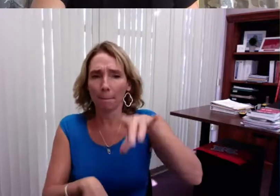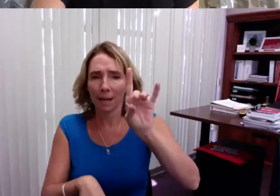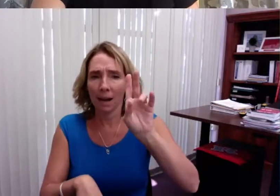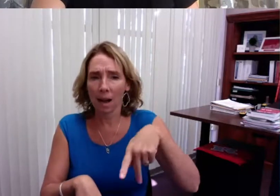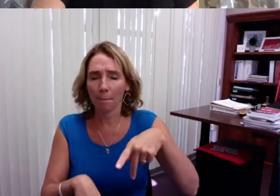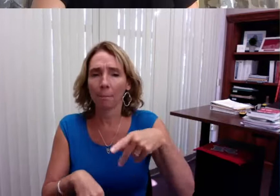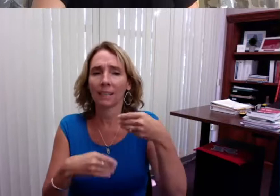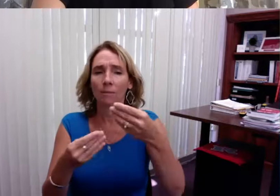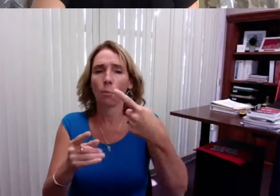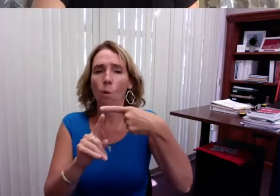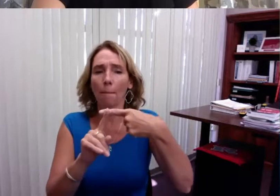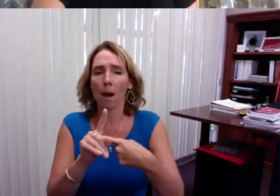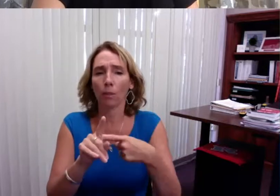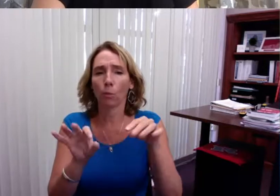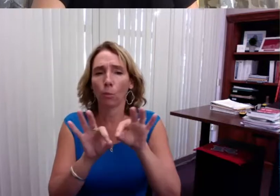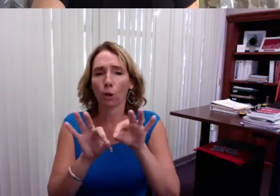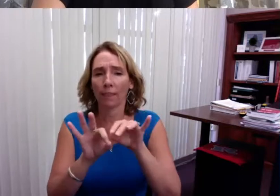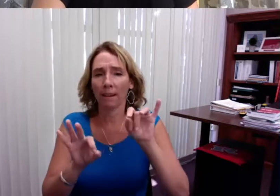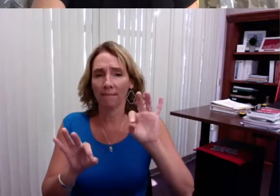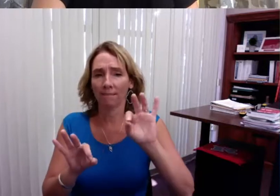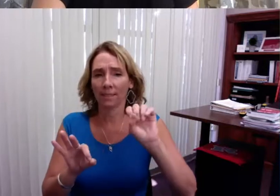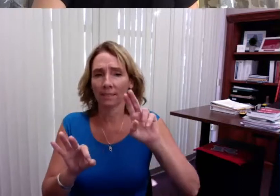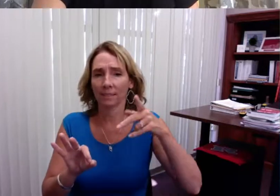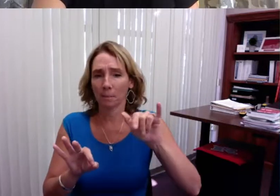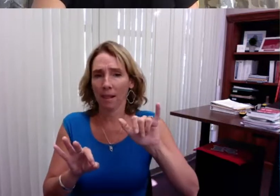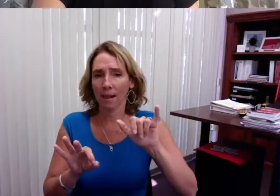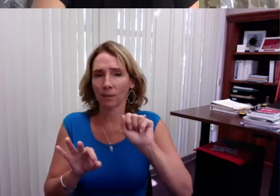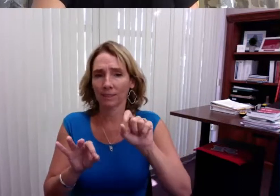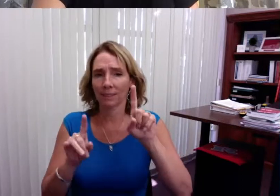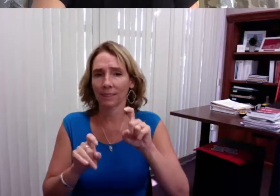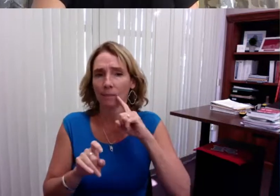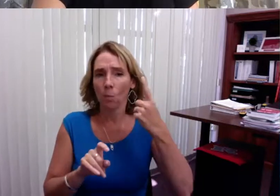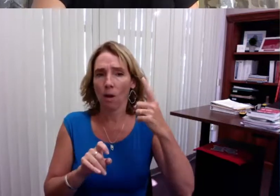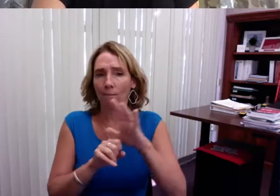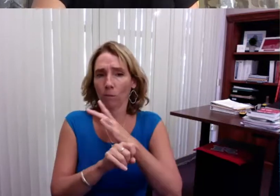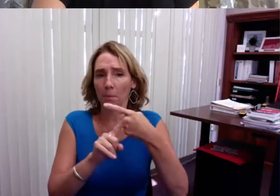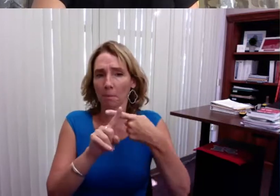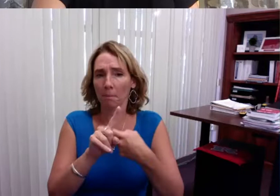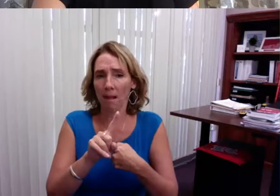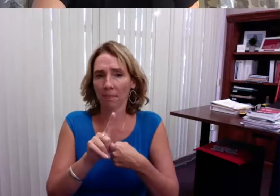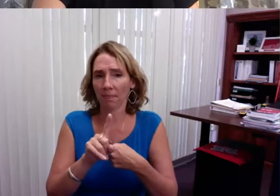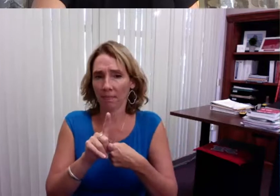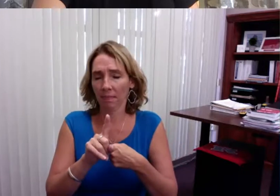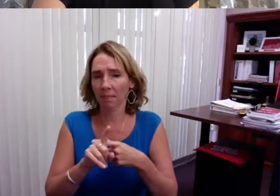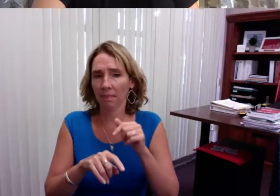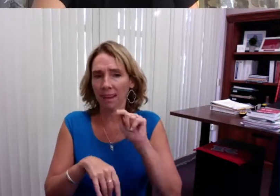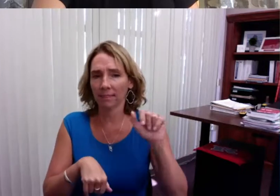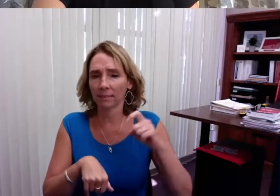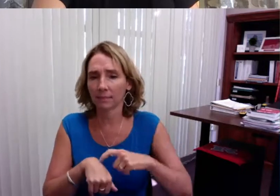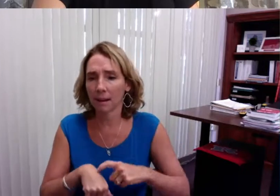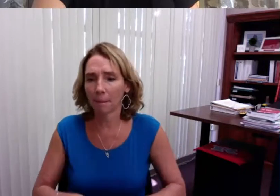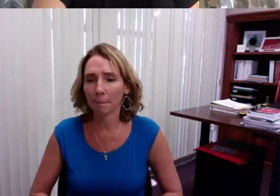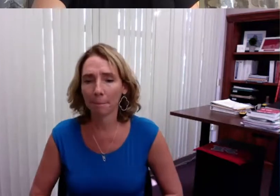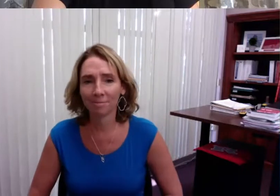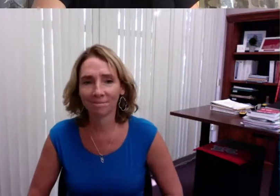and date for when parents can come and do that. We'll give you about a month's worth of test kits so they can last